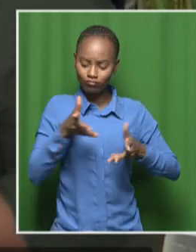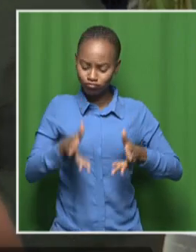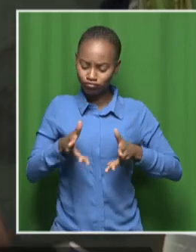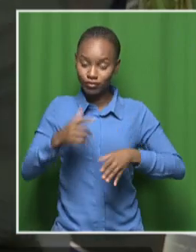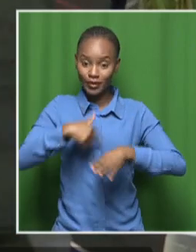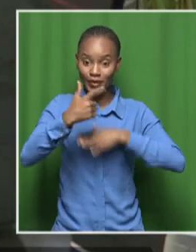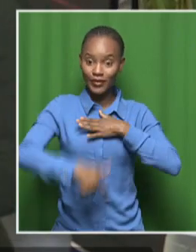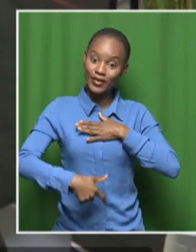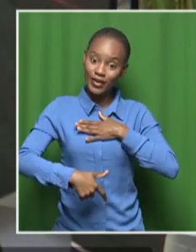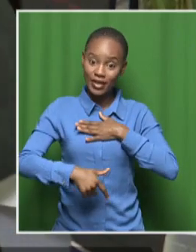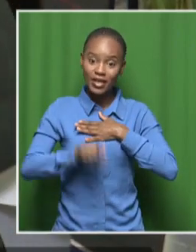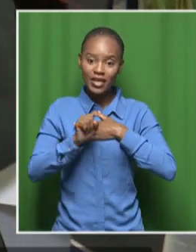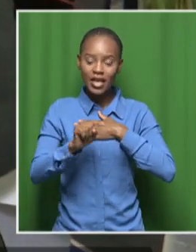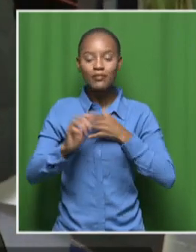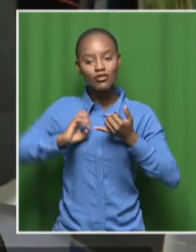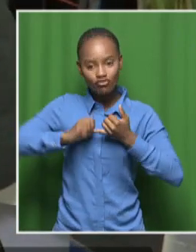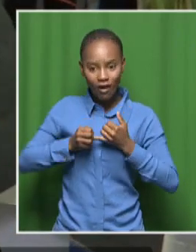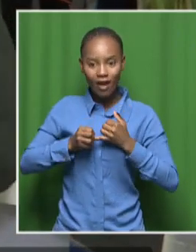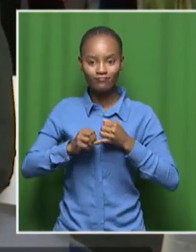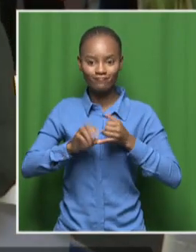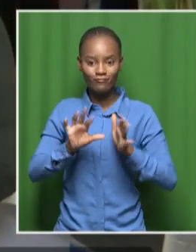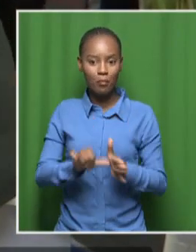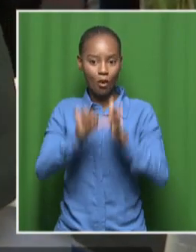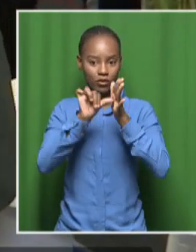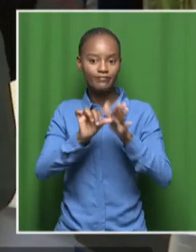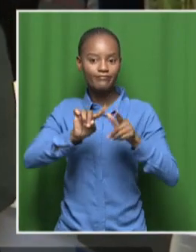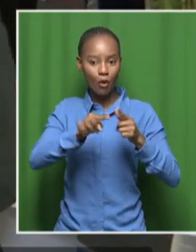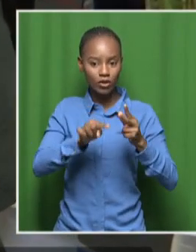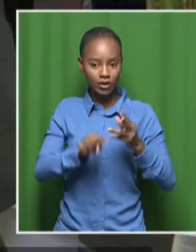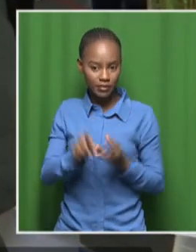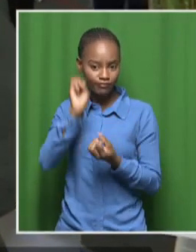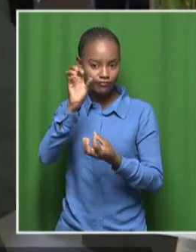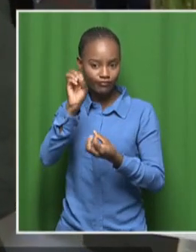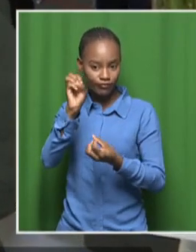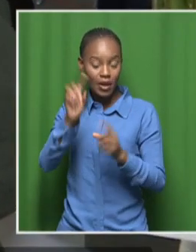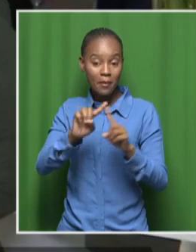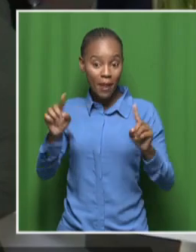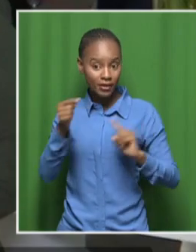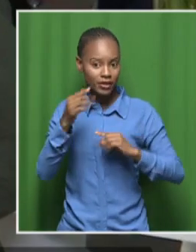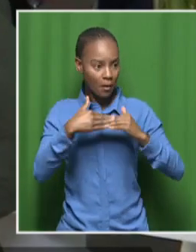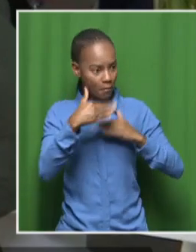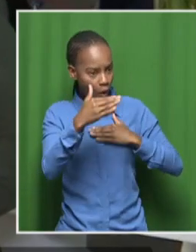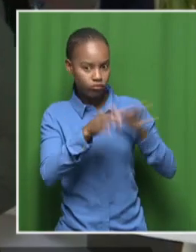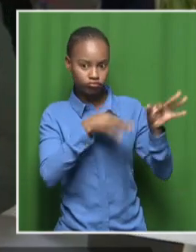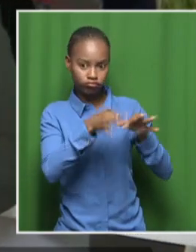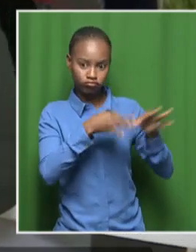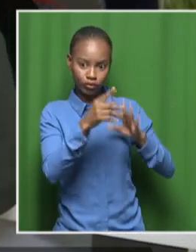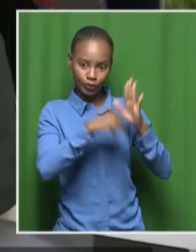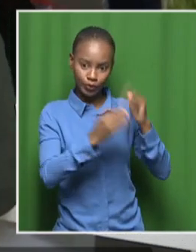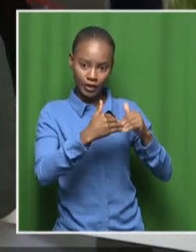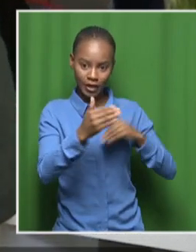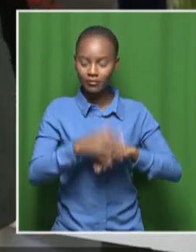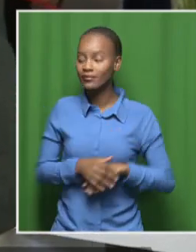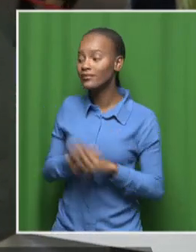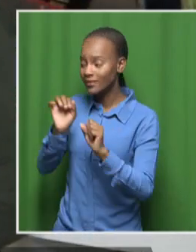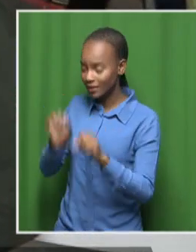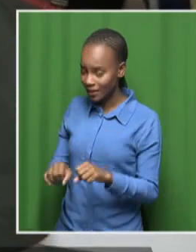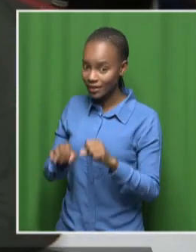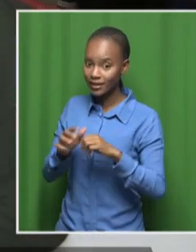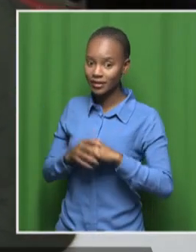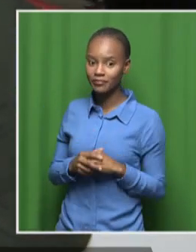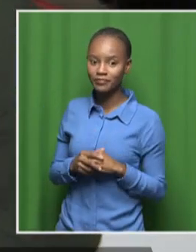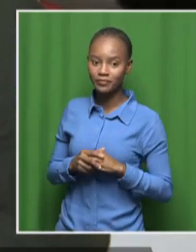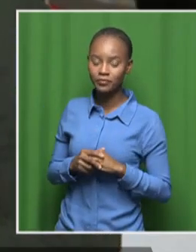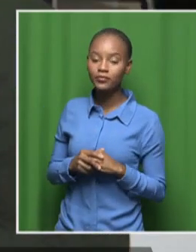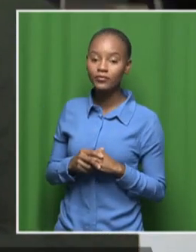on some of the key points, but of course there is a lot more to this. Yeah, no, there's much more to this. As a